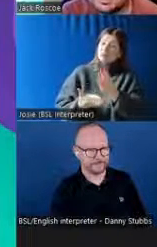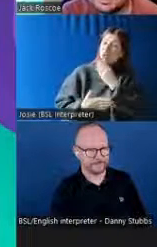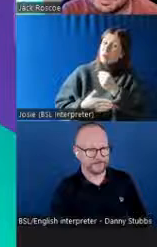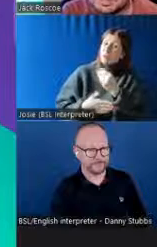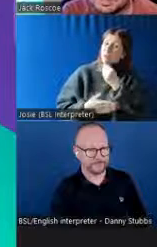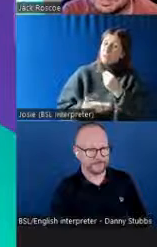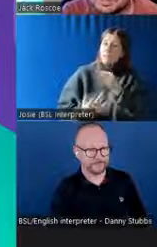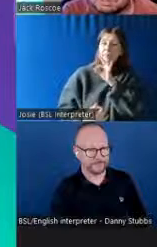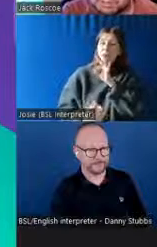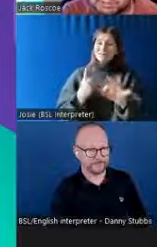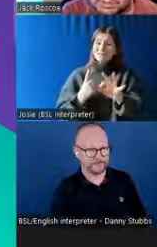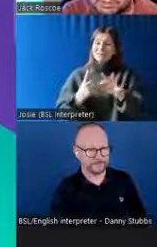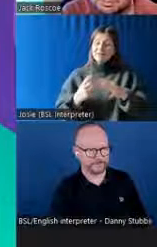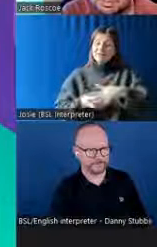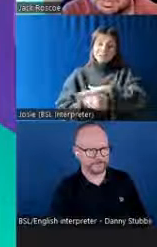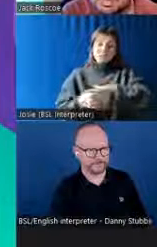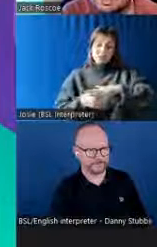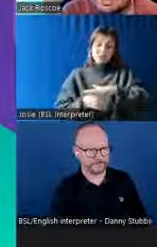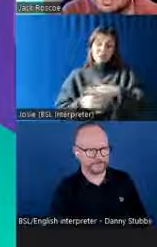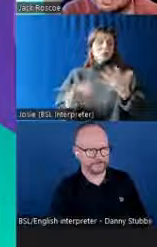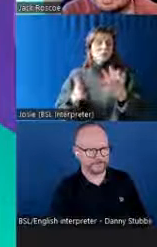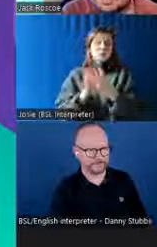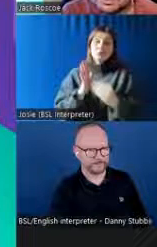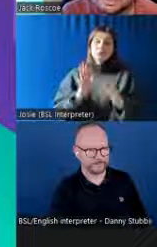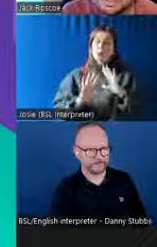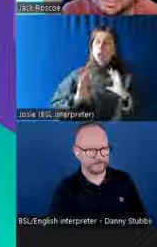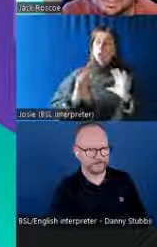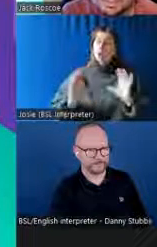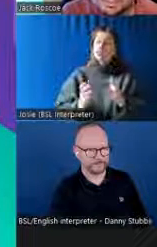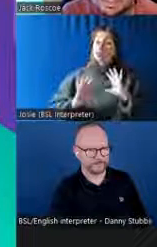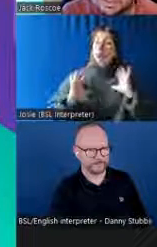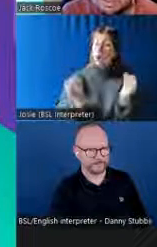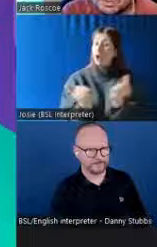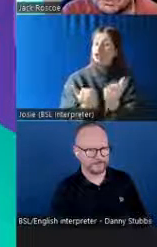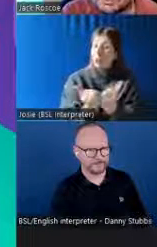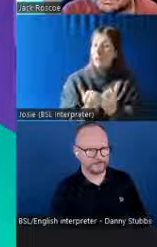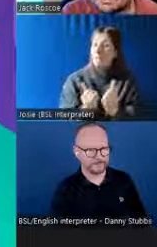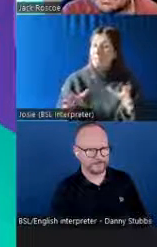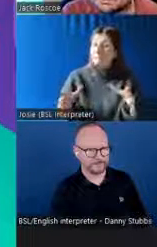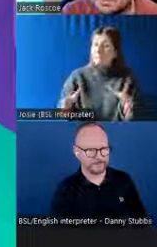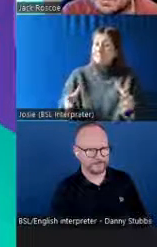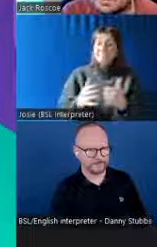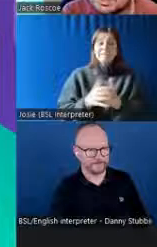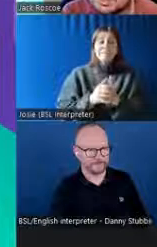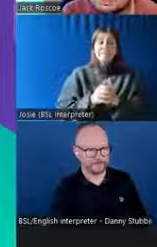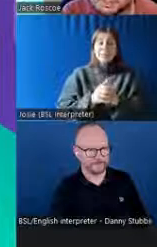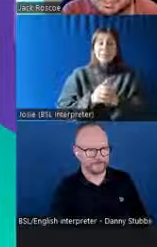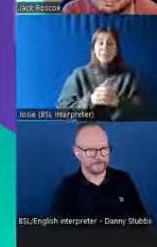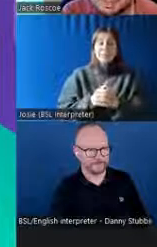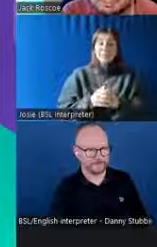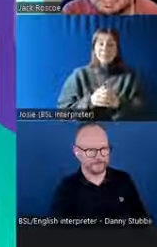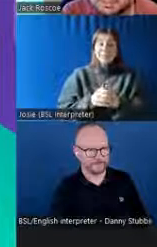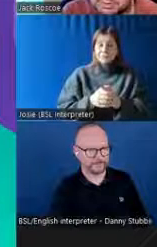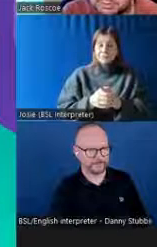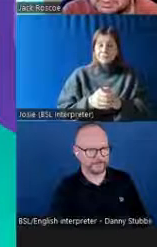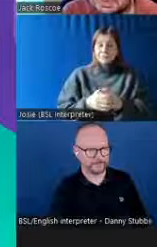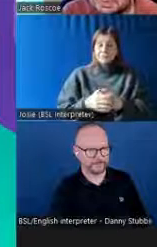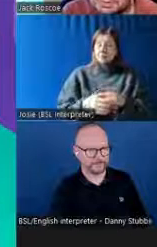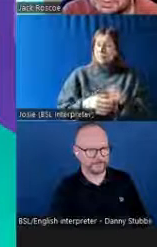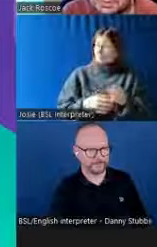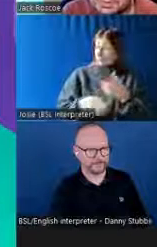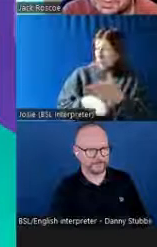So especially if you're doing group workshops or something like that, one trick that's often used and is really effective with